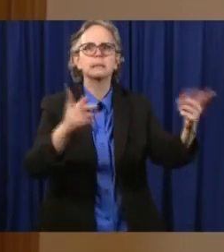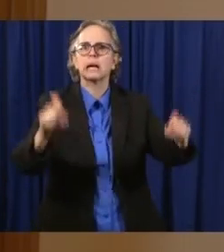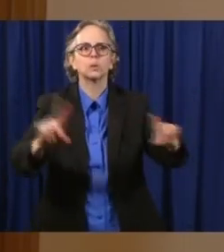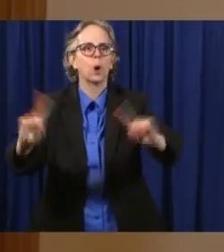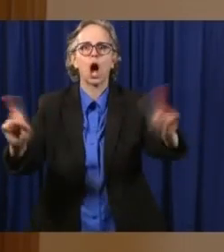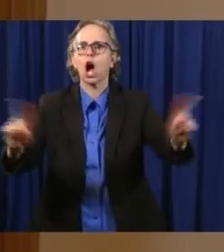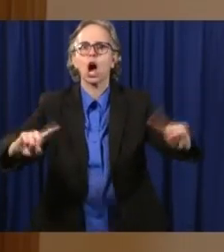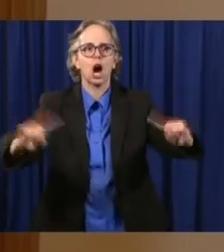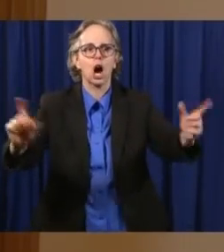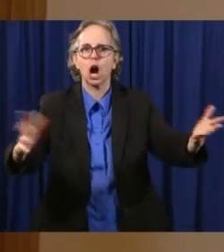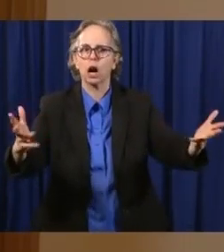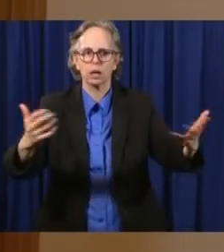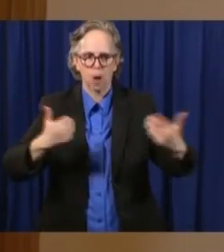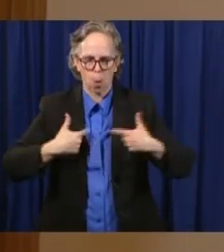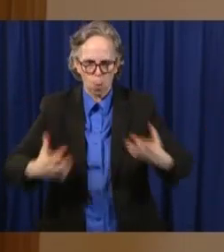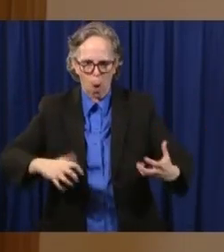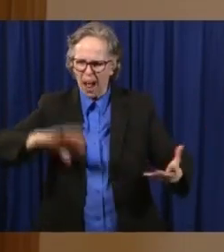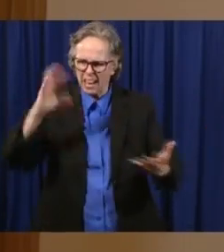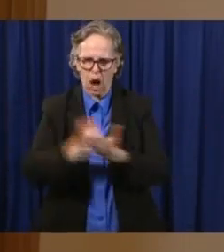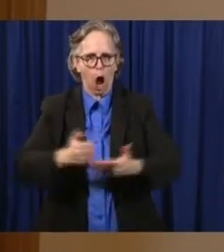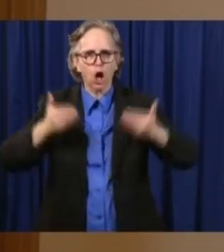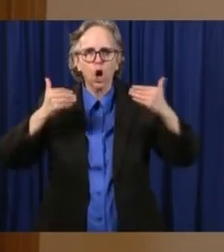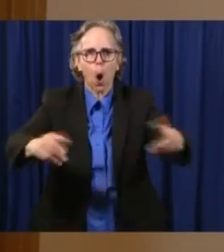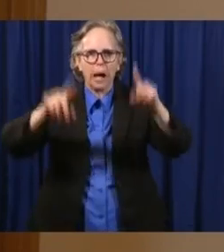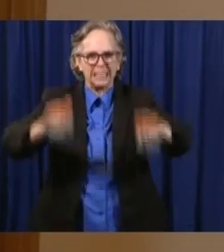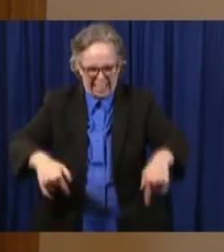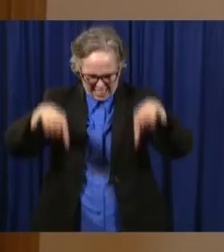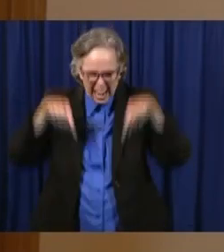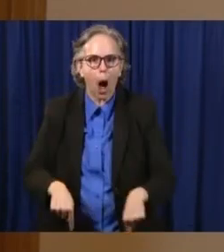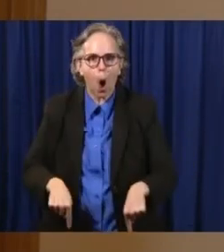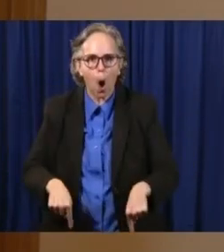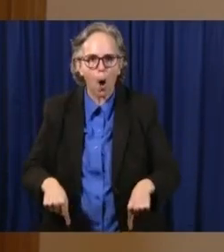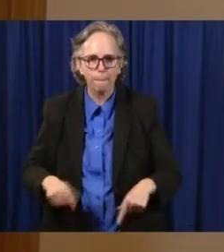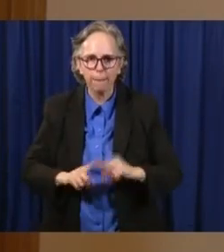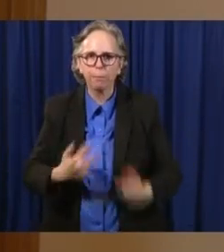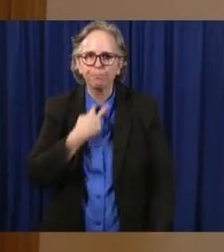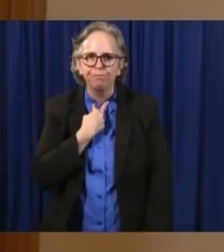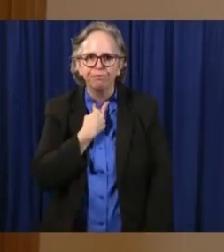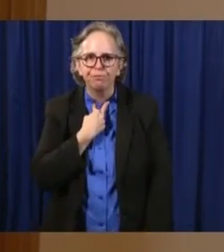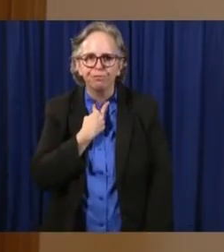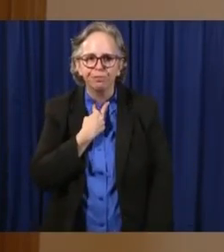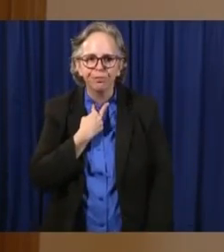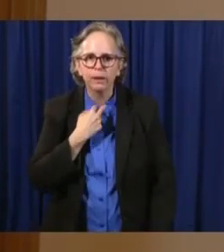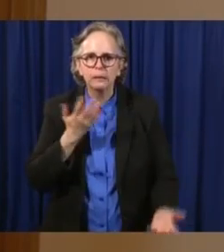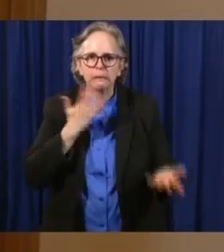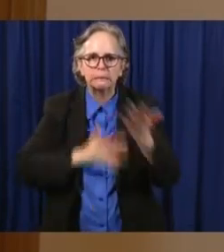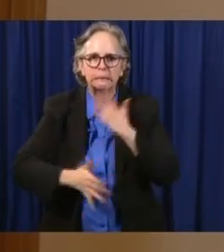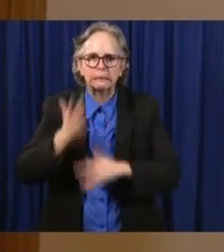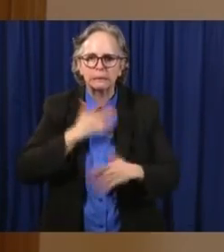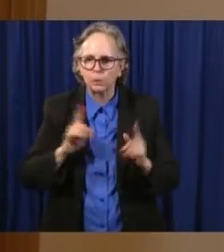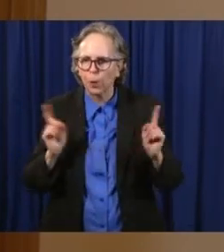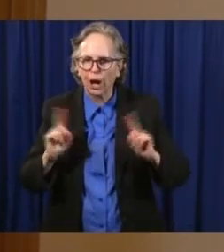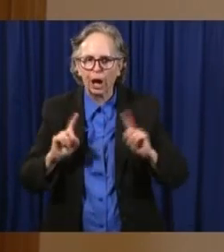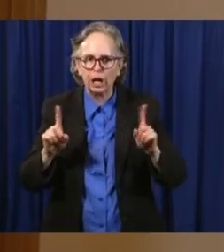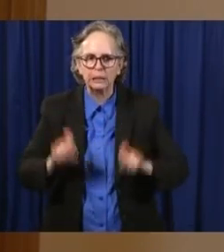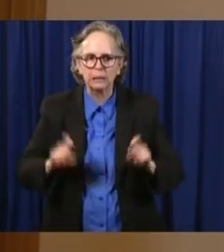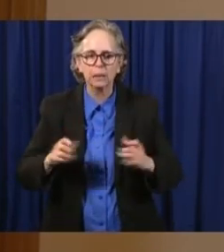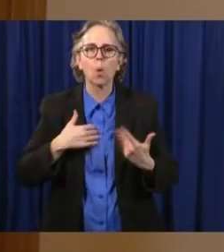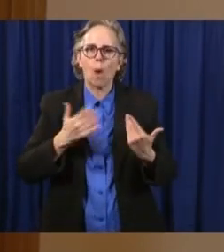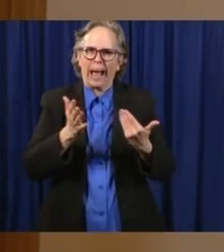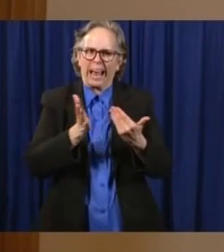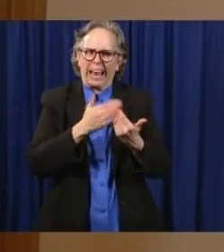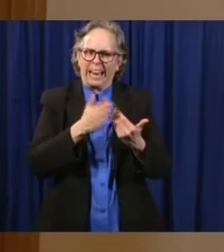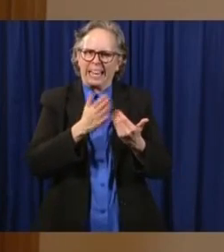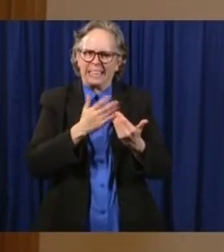limited resources, we would just go after places that are the highest risk and make it as easy and convenient as possible. And